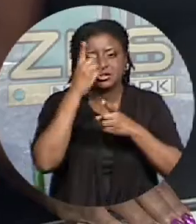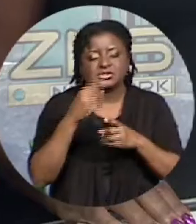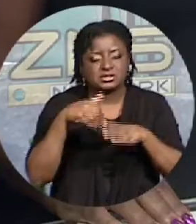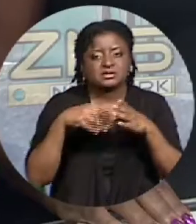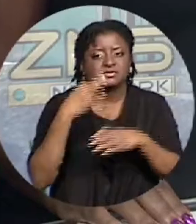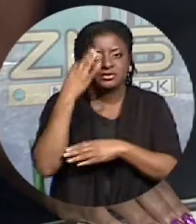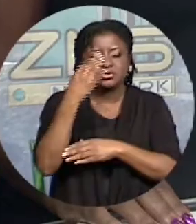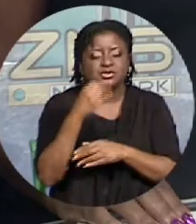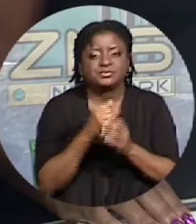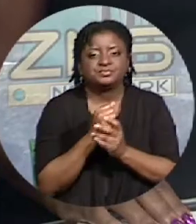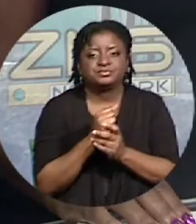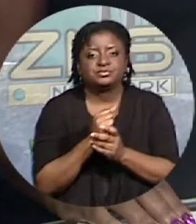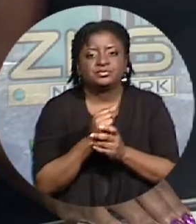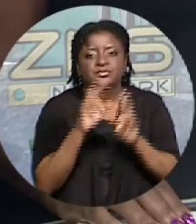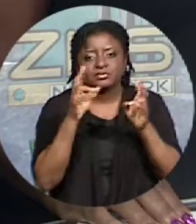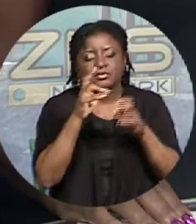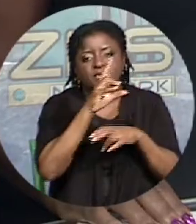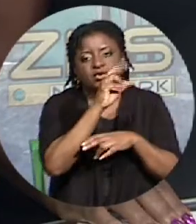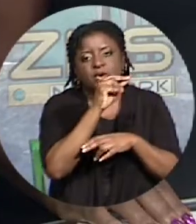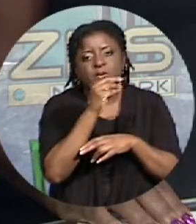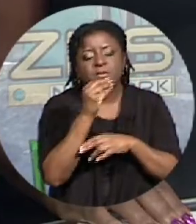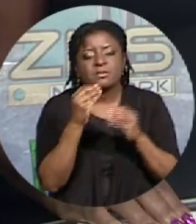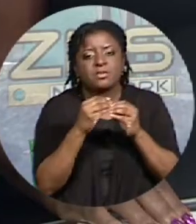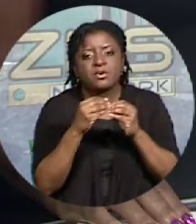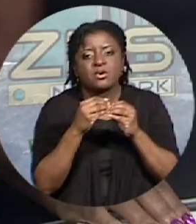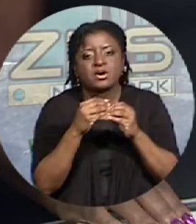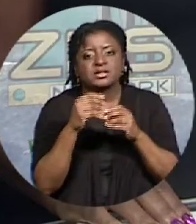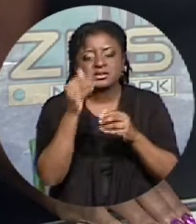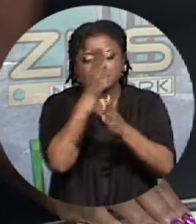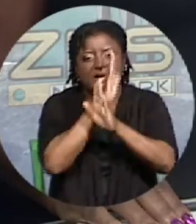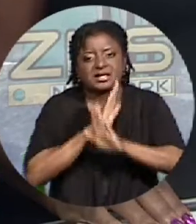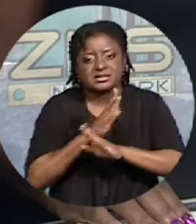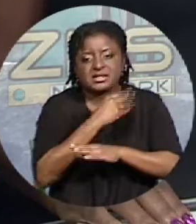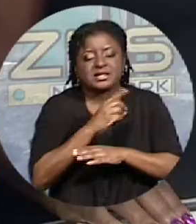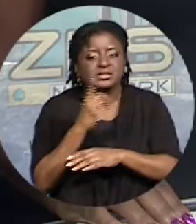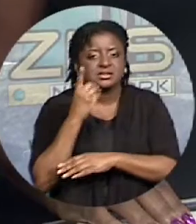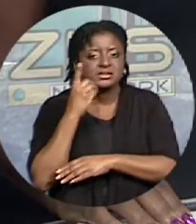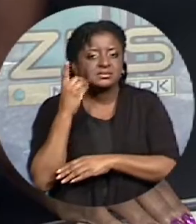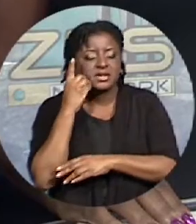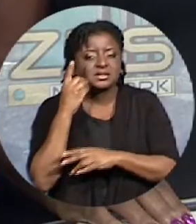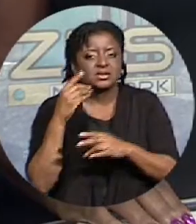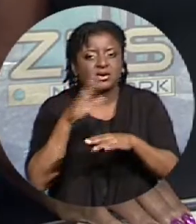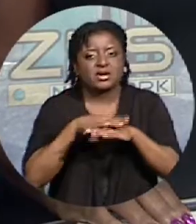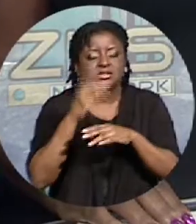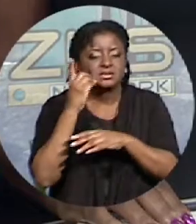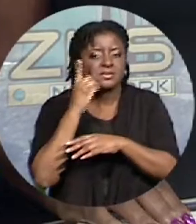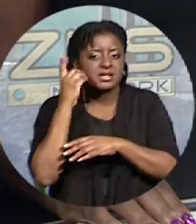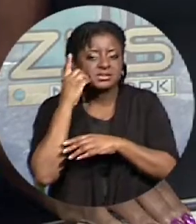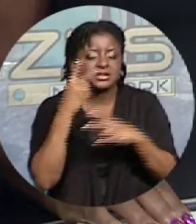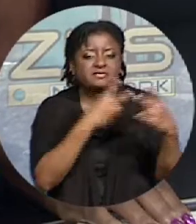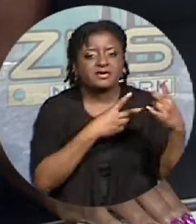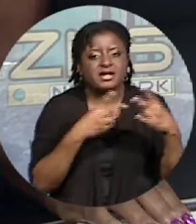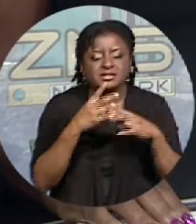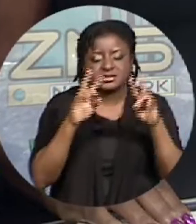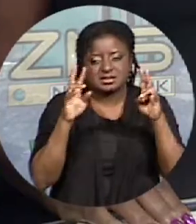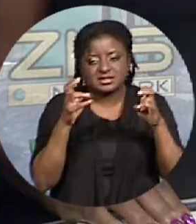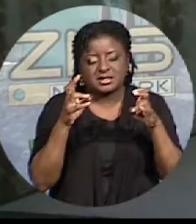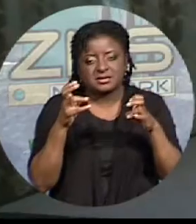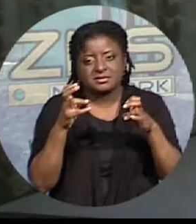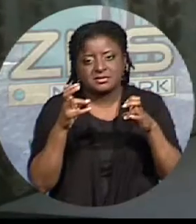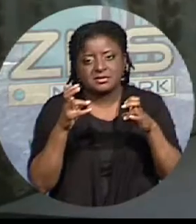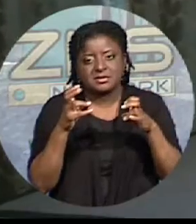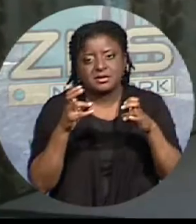No more silence and domestic violence. That was the theme of a seminar today designed to heighten awareness of the scourge of domestic